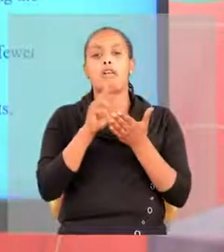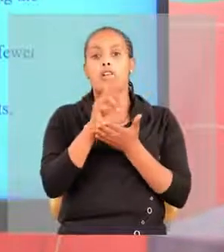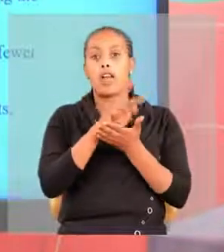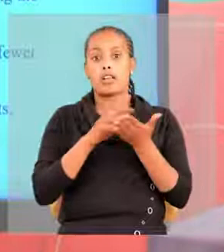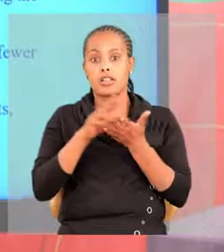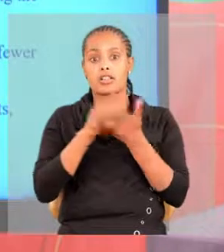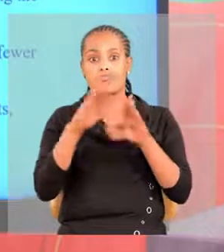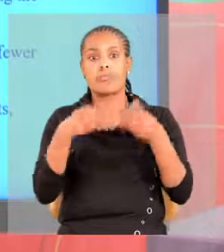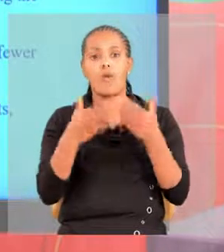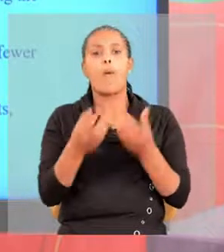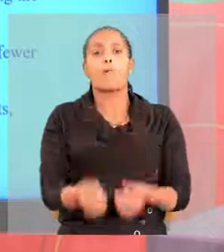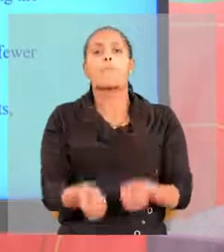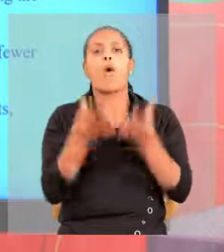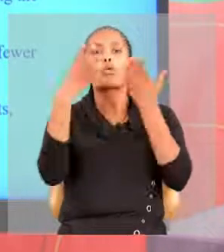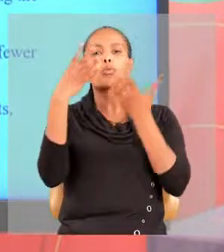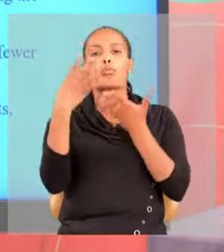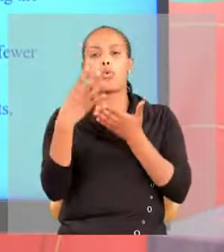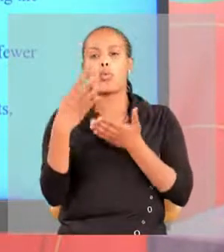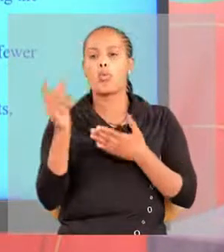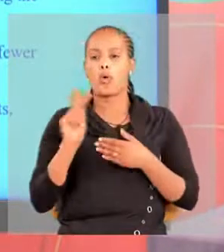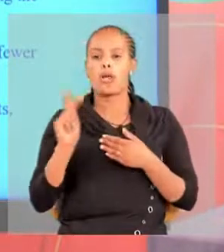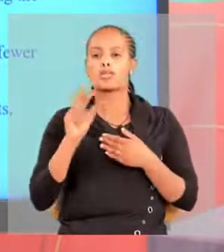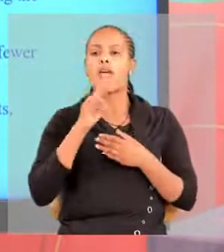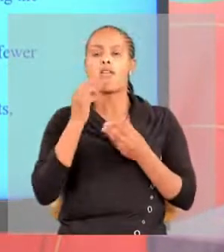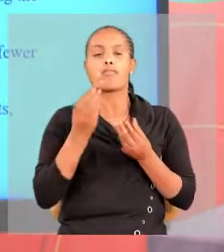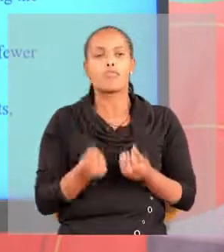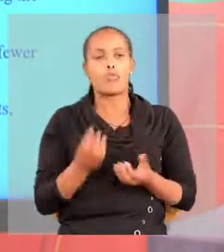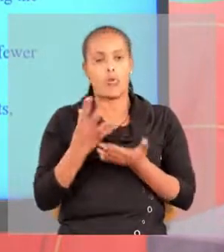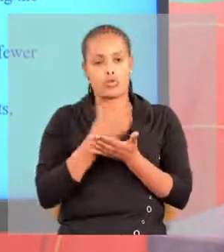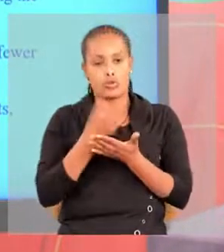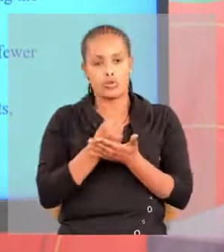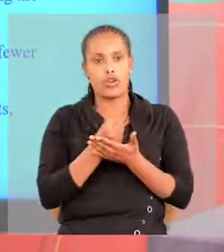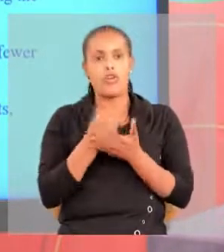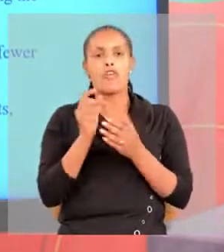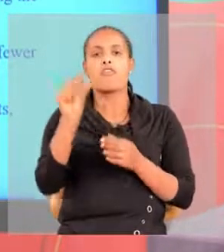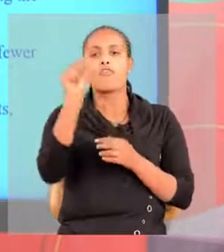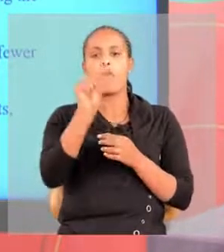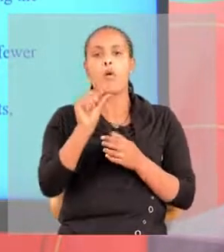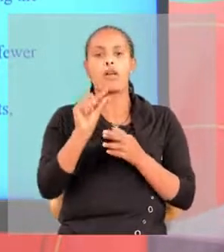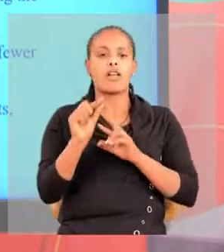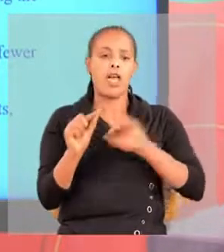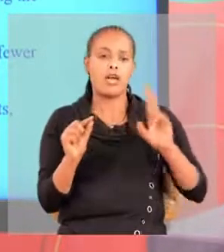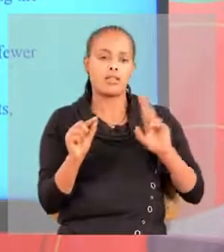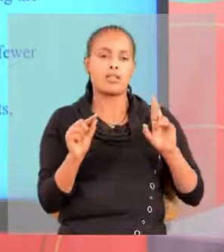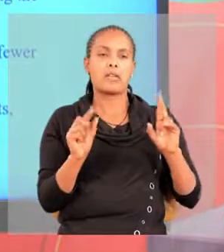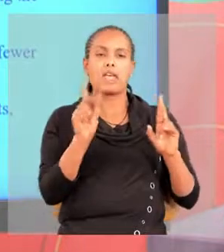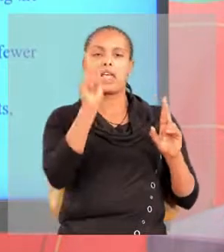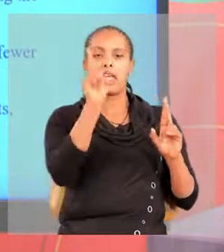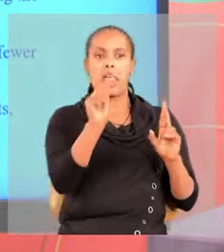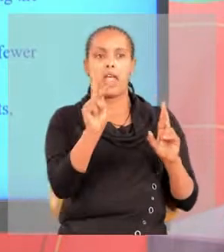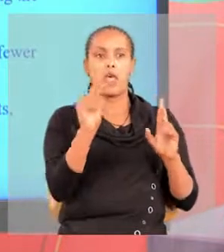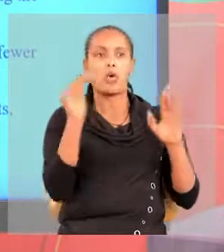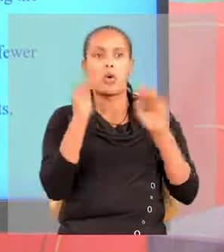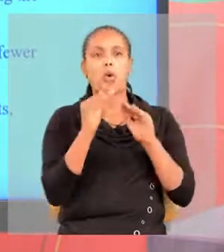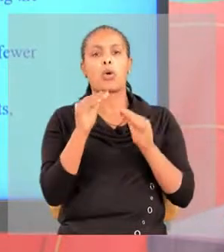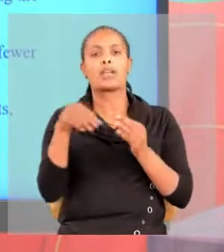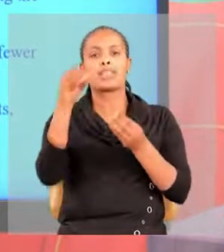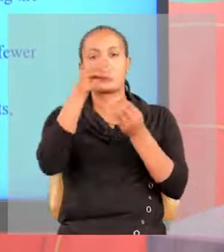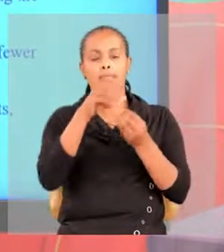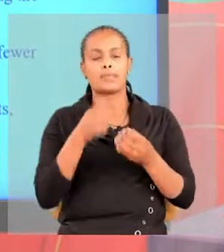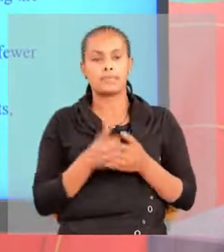favored, more products are produced and fewer reactants, K equilibrium will increase.